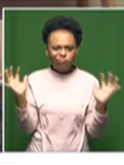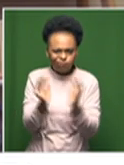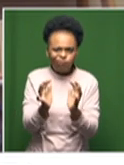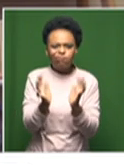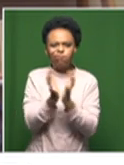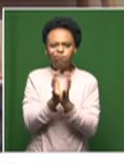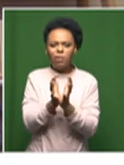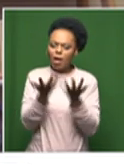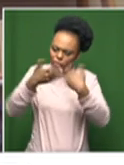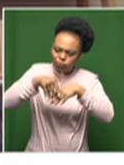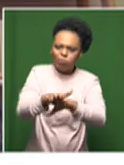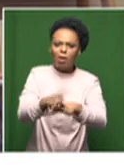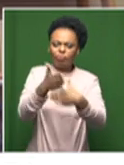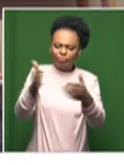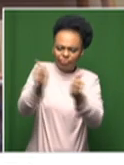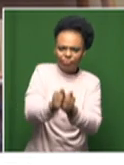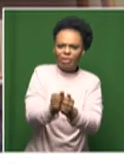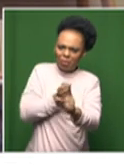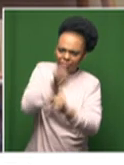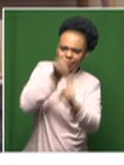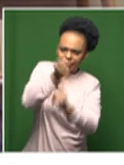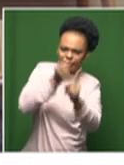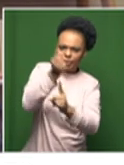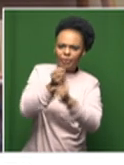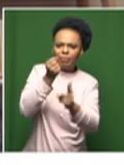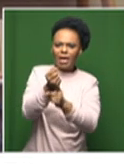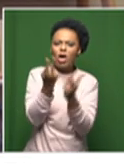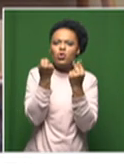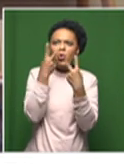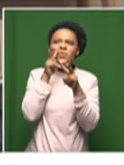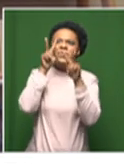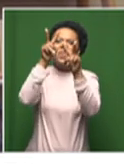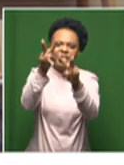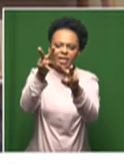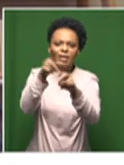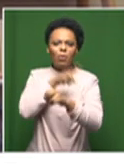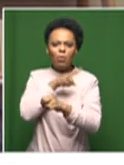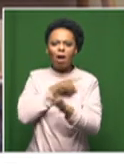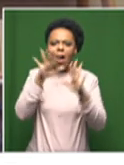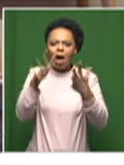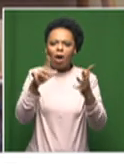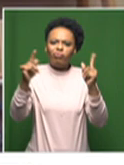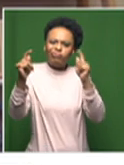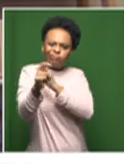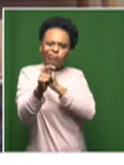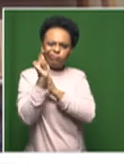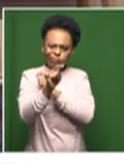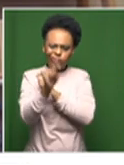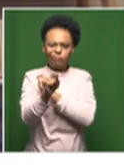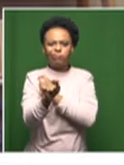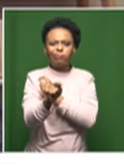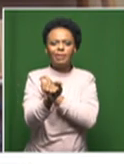us to come together and forge a new vision in terms of how do we eradicate this